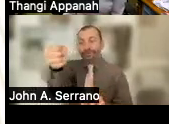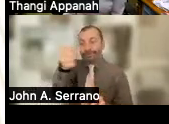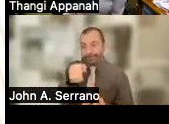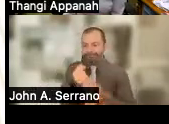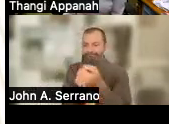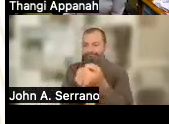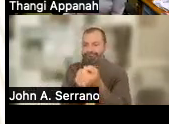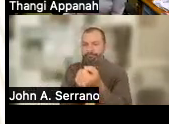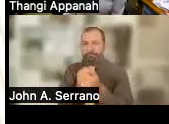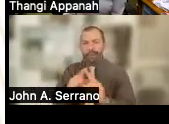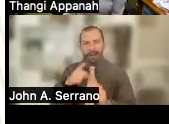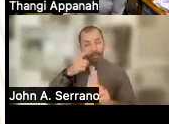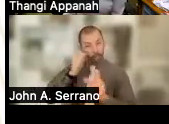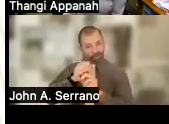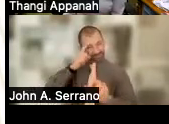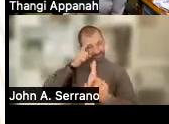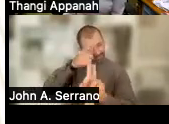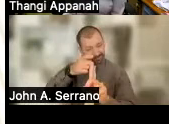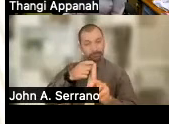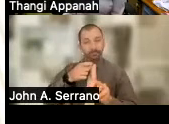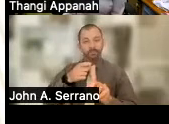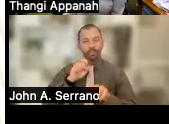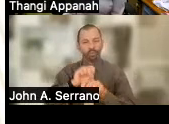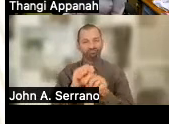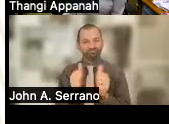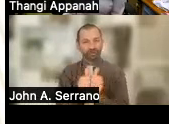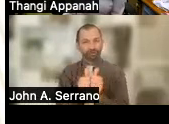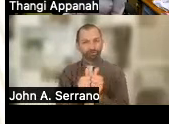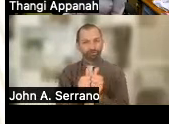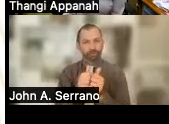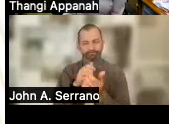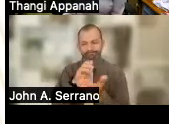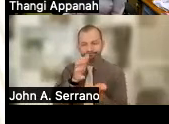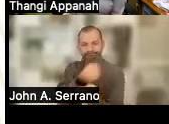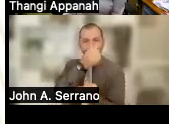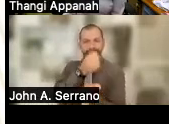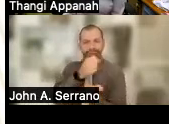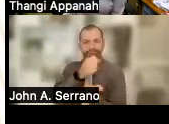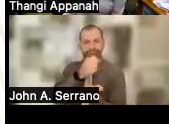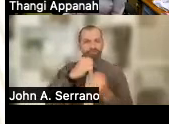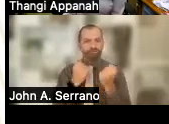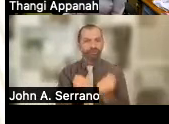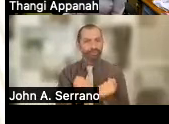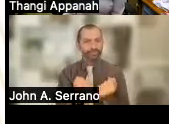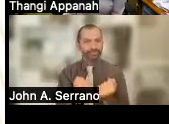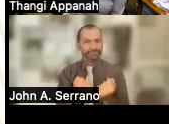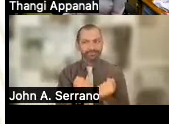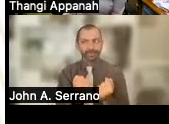each other. And that doesn't just mean having one person at a time, providing some support, but really working